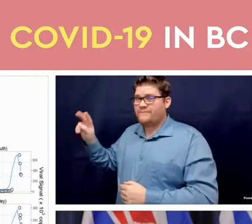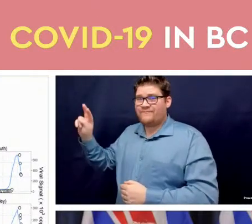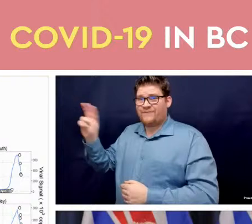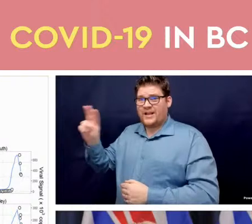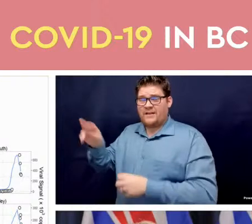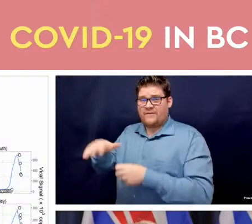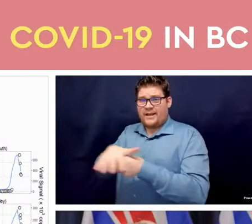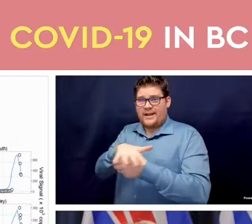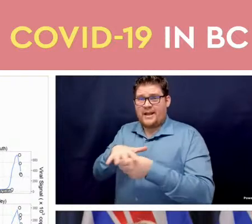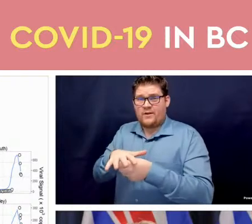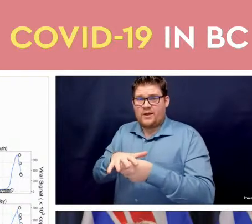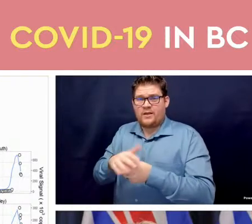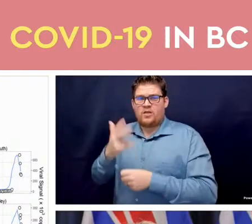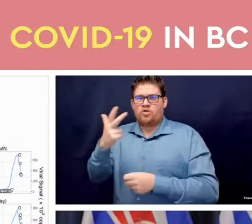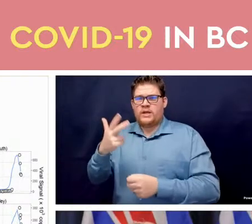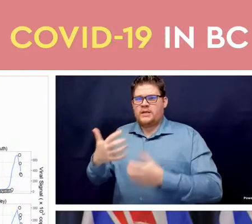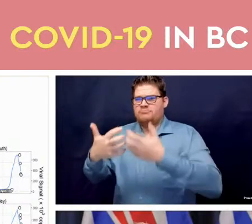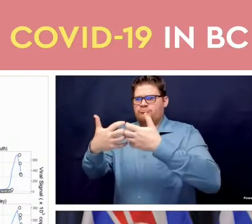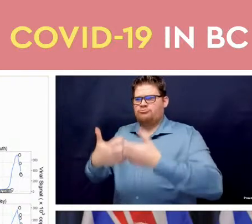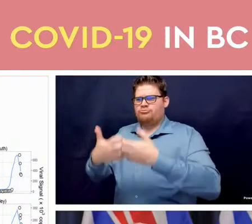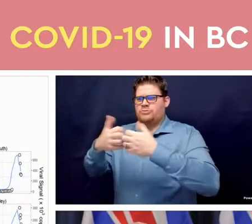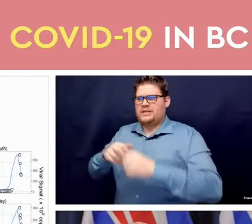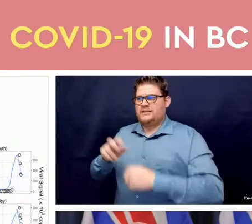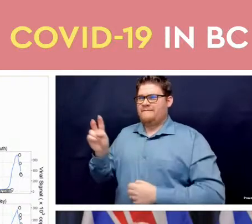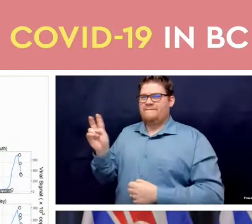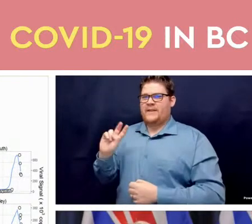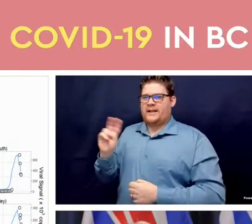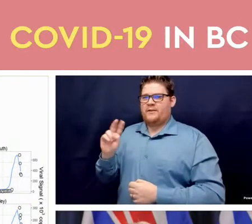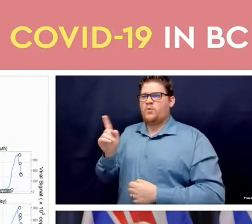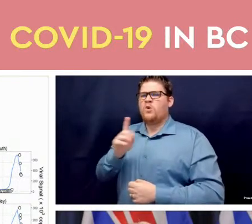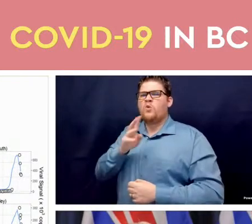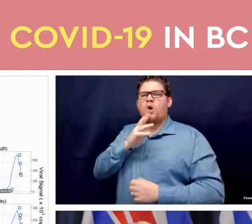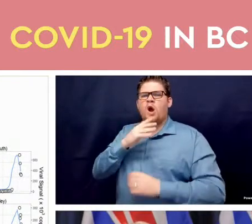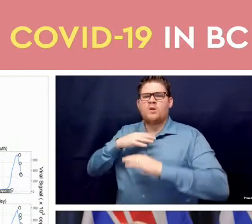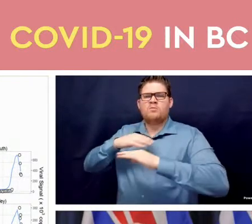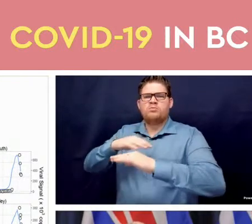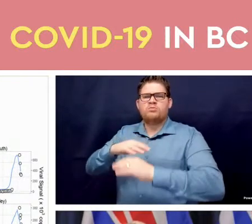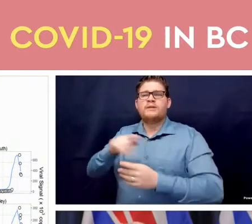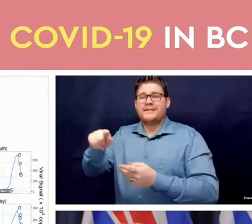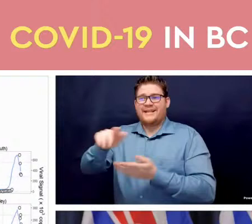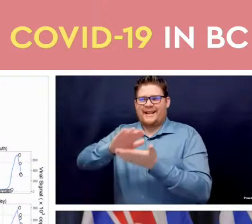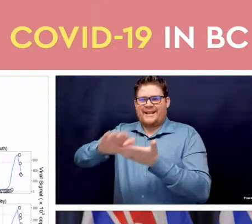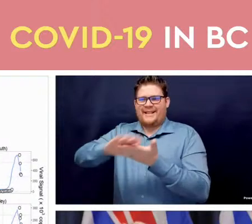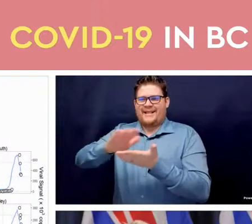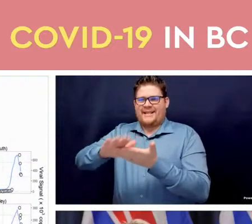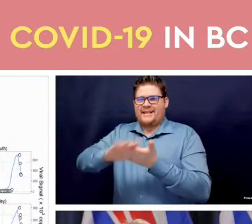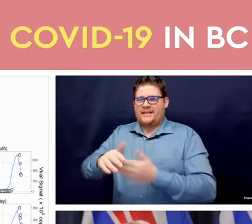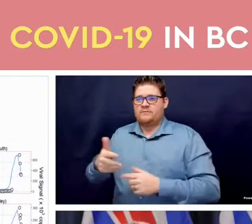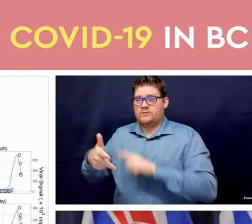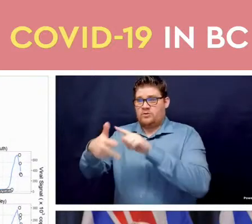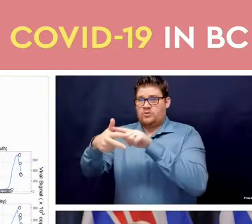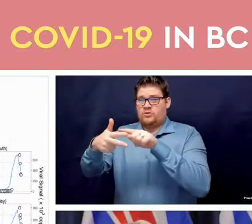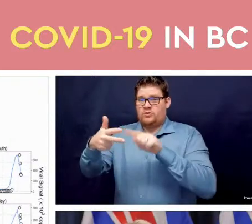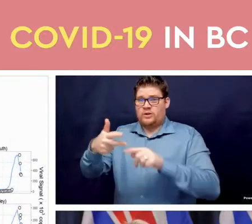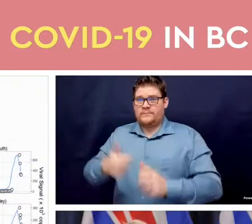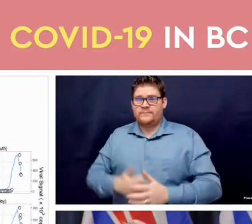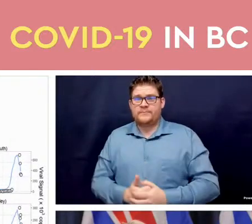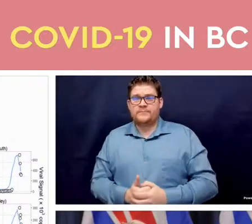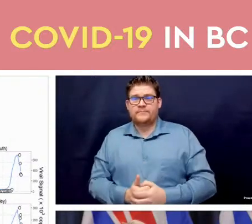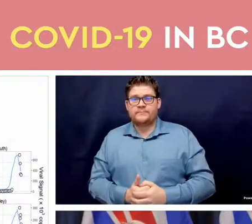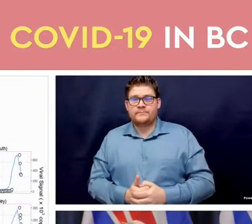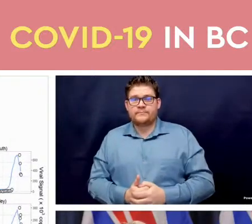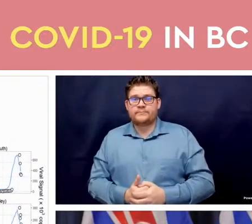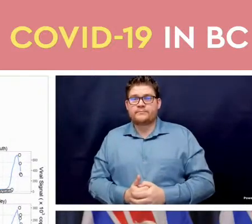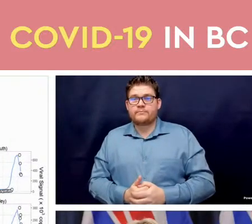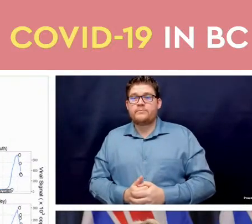has been ongoing for over a year peaked around the first week of January, which is very similar to the data that we're seeing